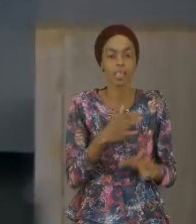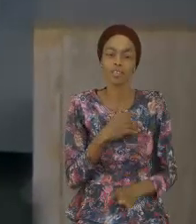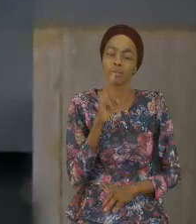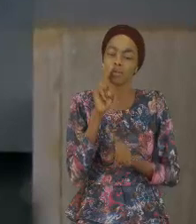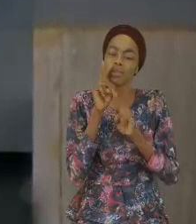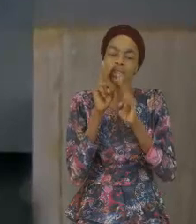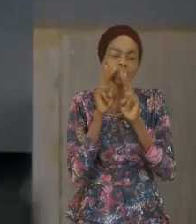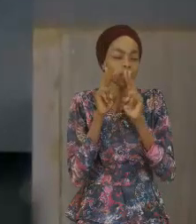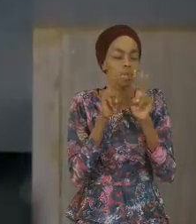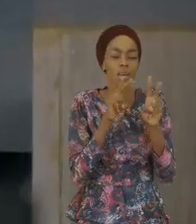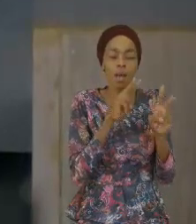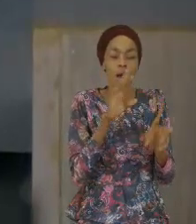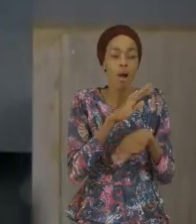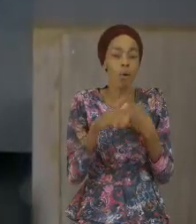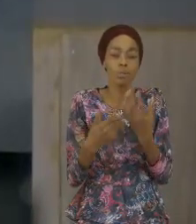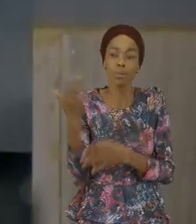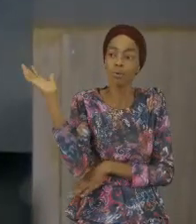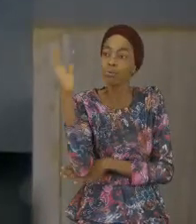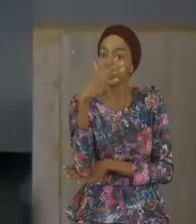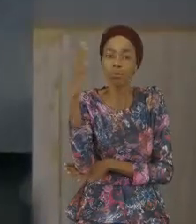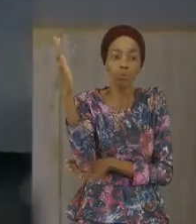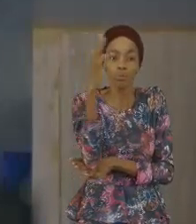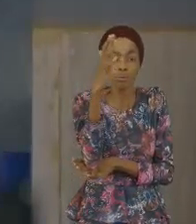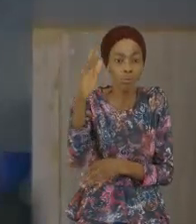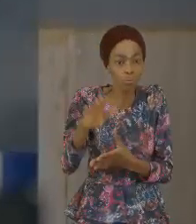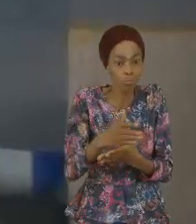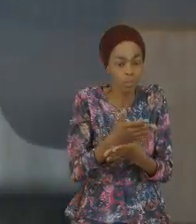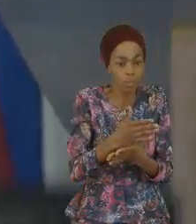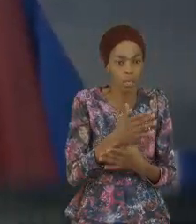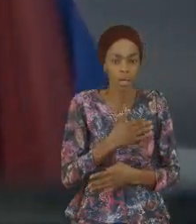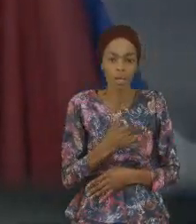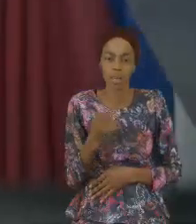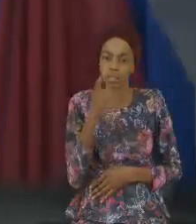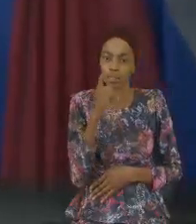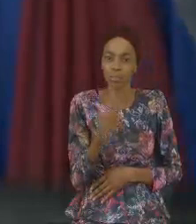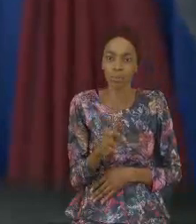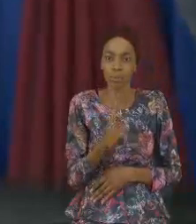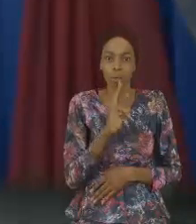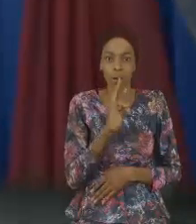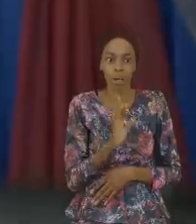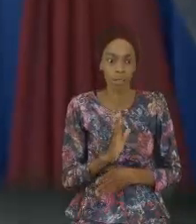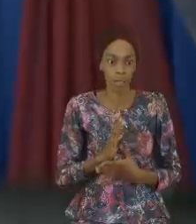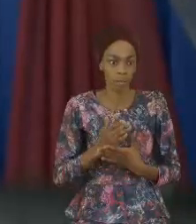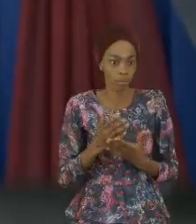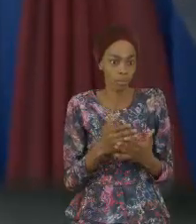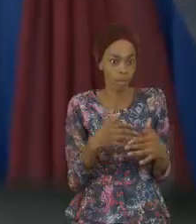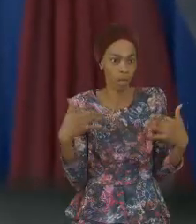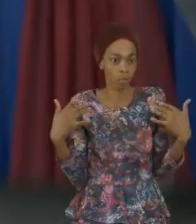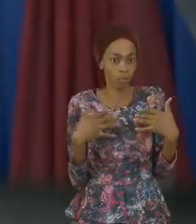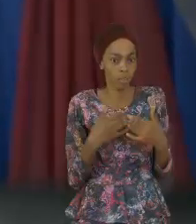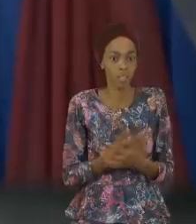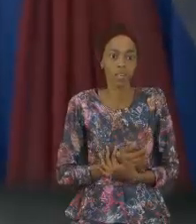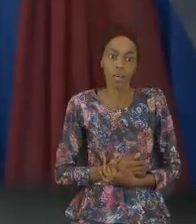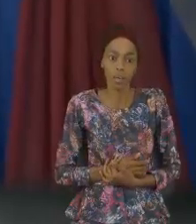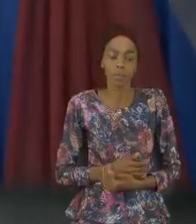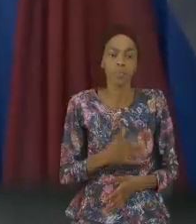all the wilderness in between, and you are resisting the